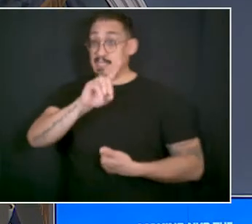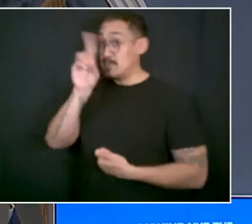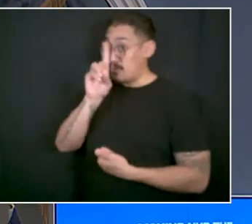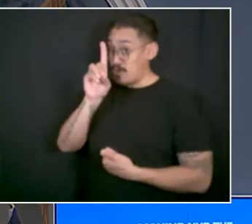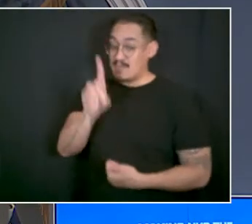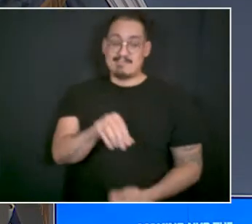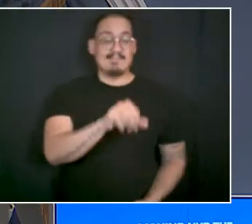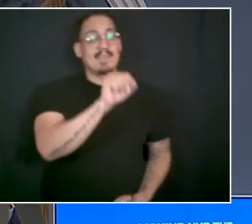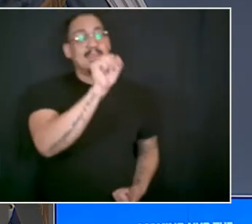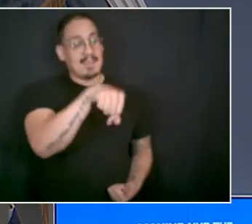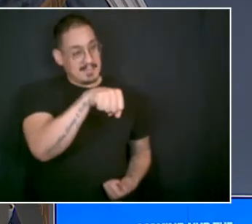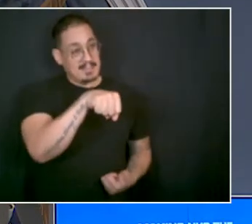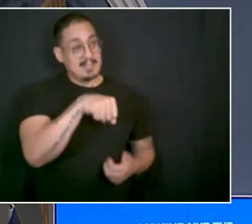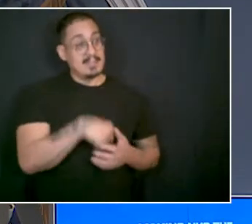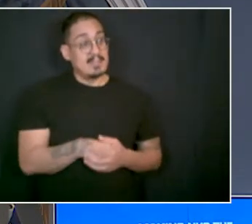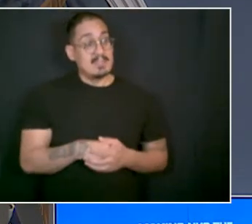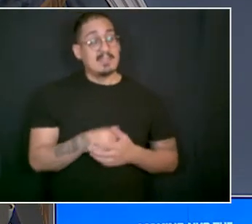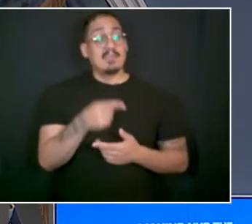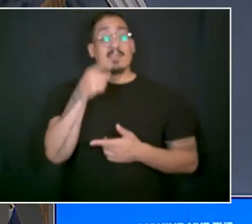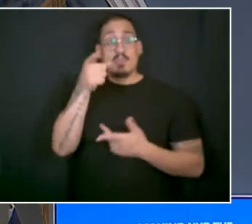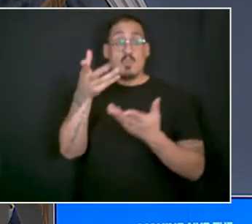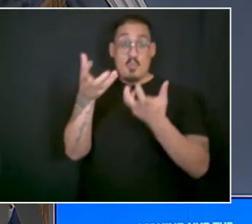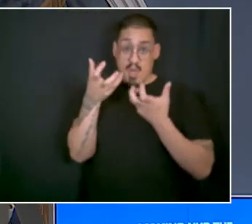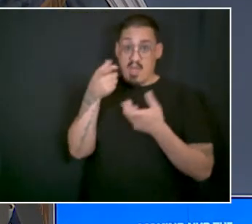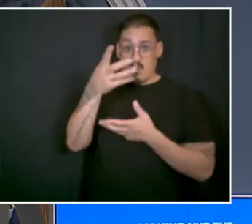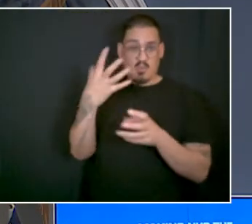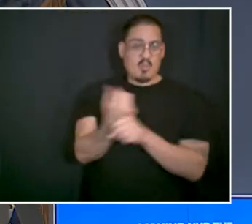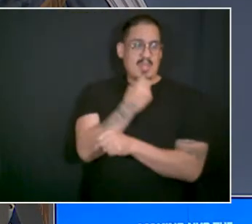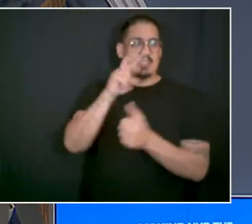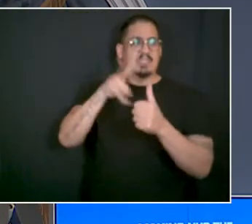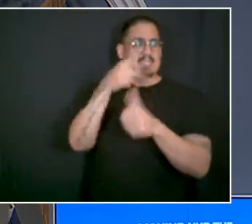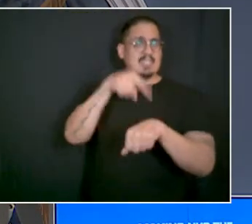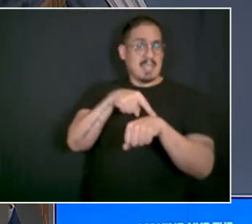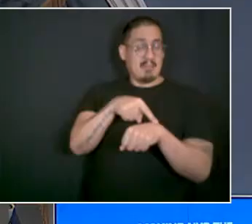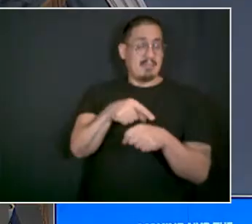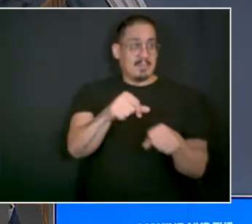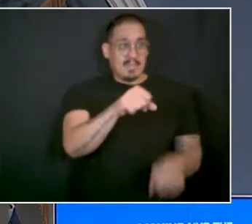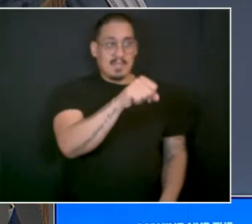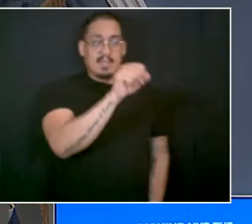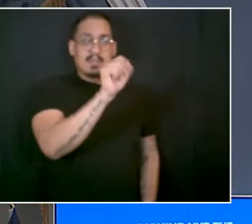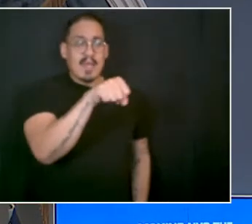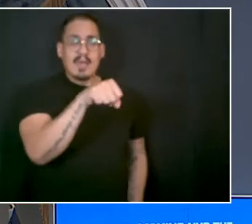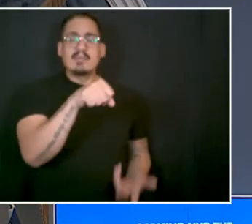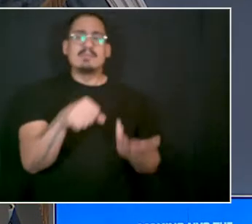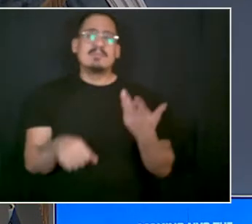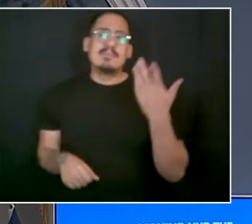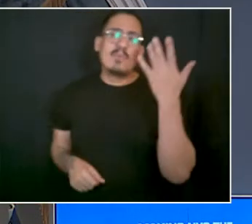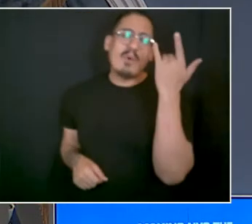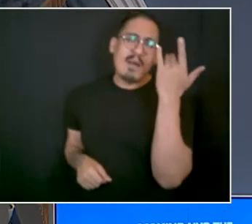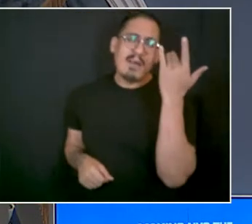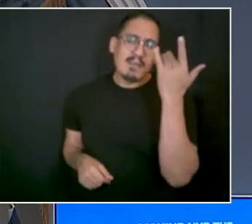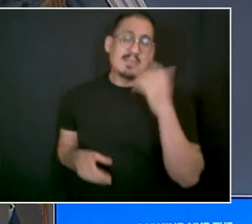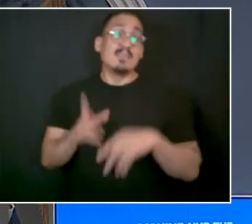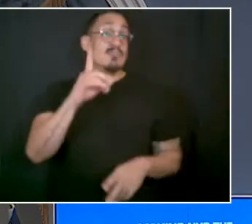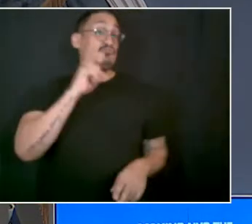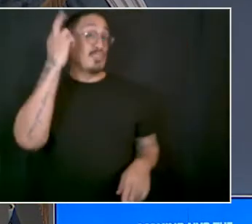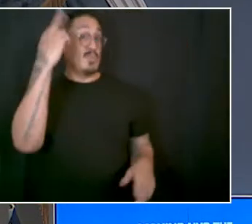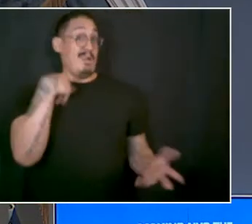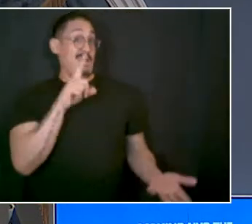respectfully. Yes. Why? And the reason I ask, sir, is that you've got an uphill